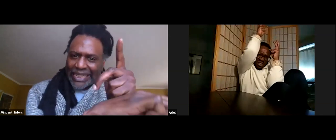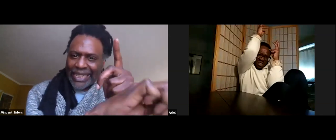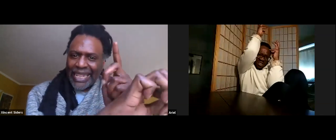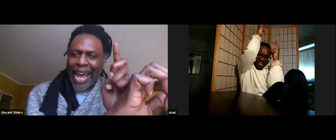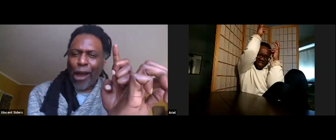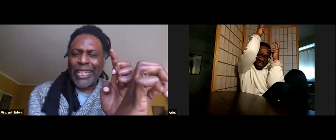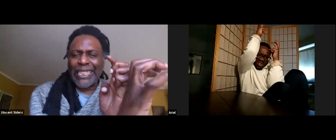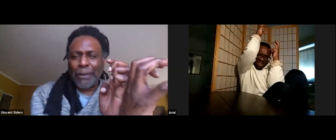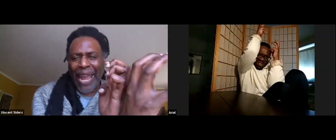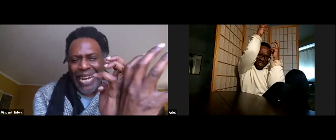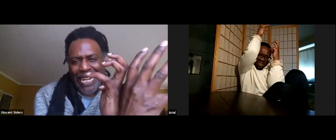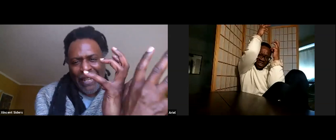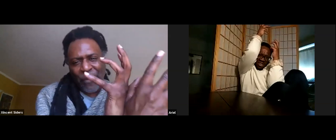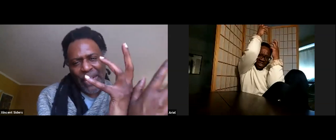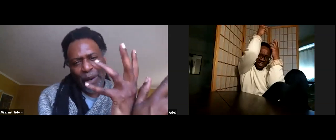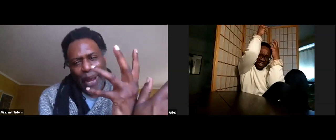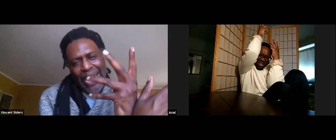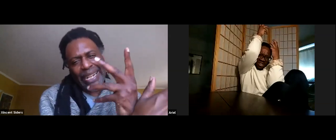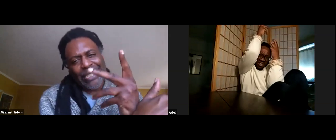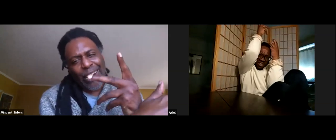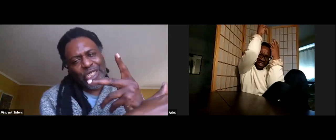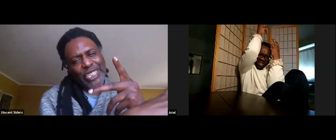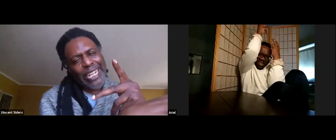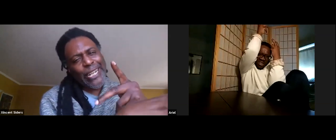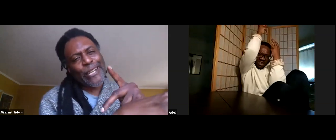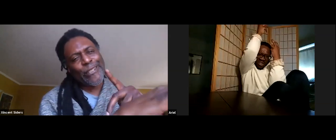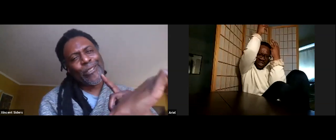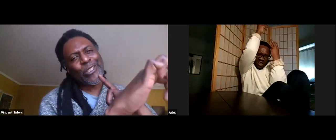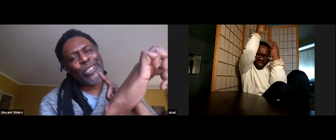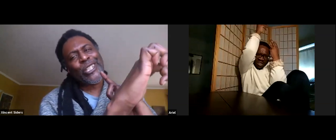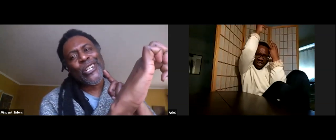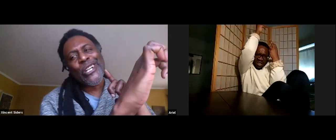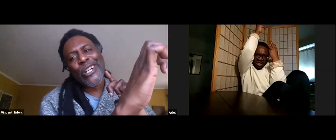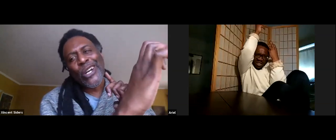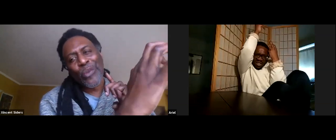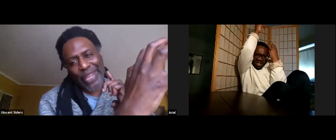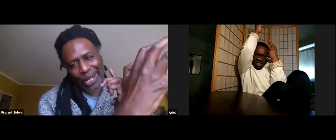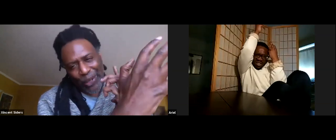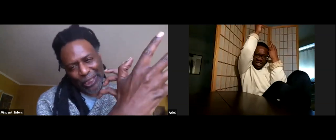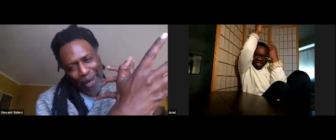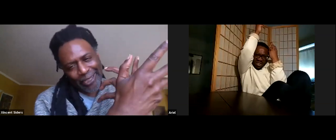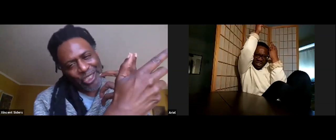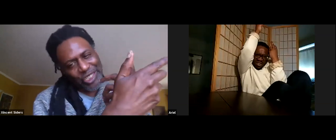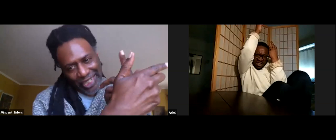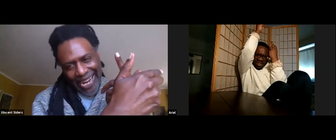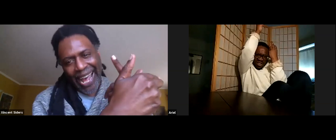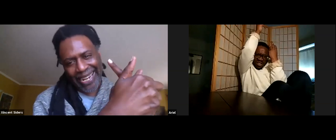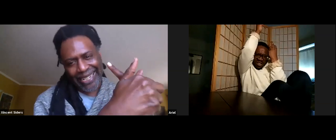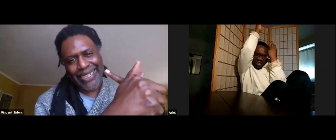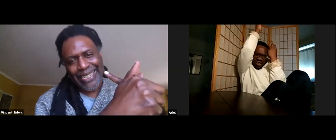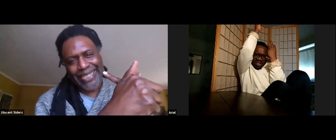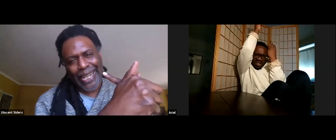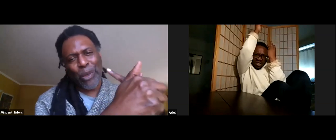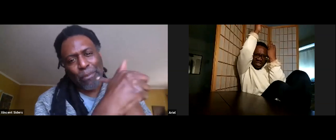Imprisoned, thou didst painfully remain 12 years, within which space she